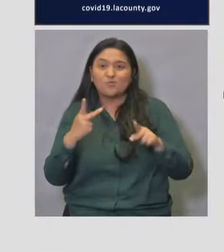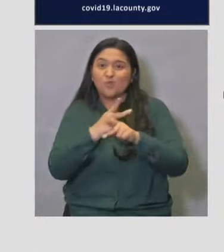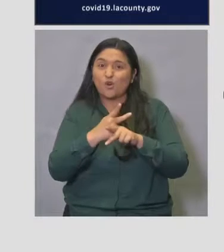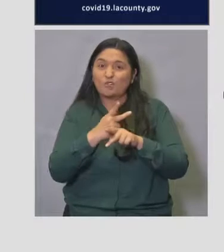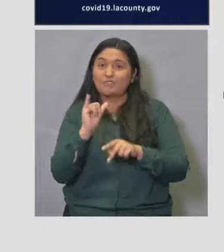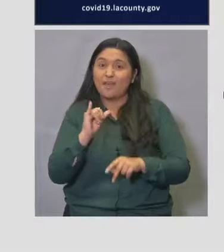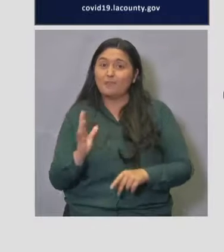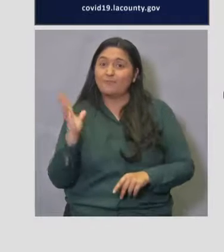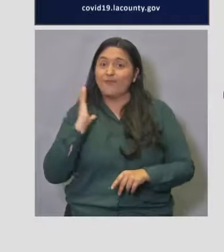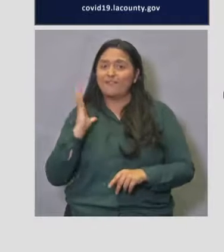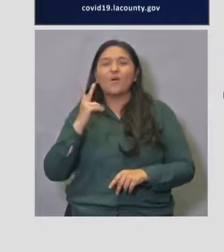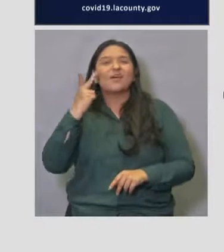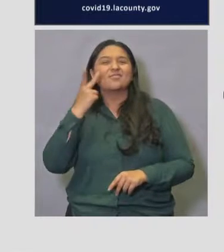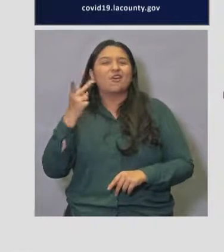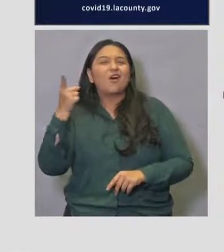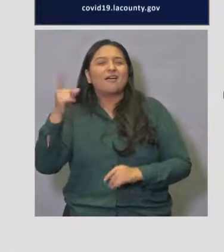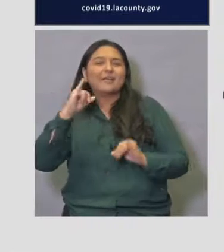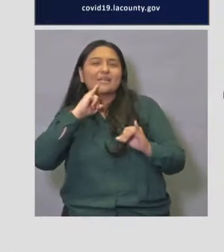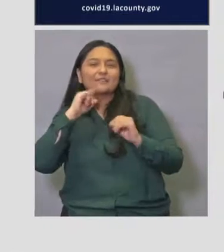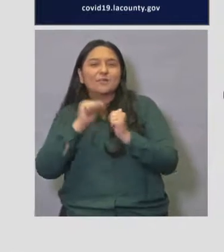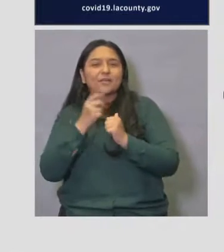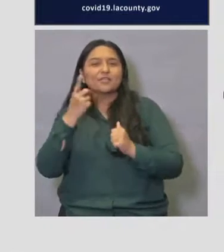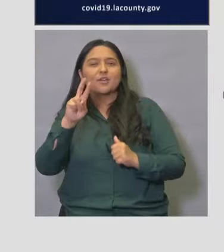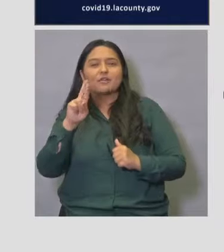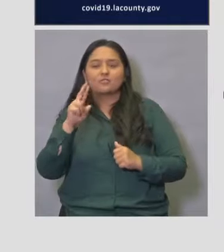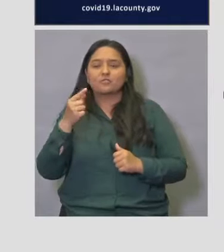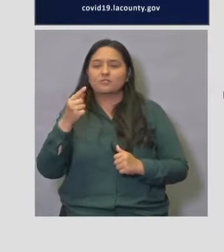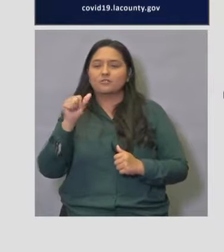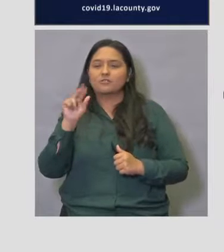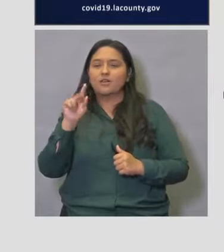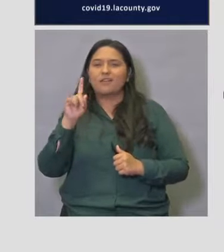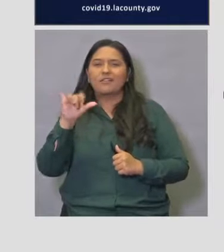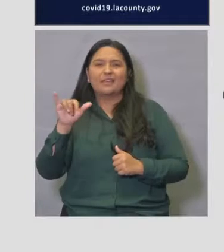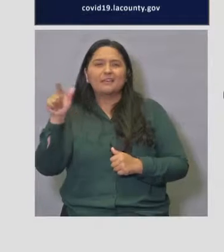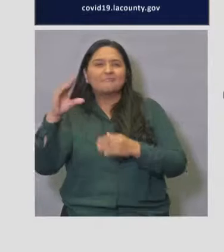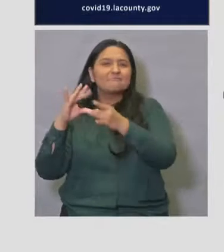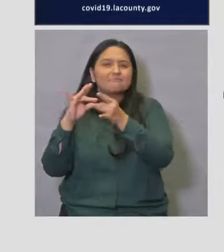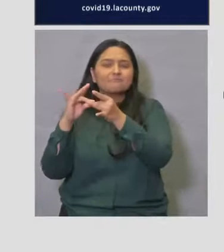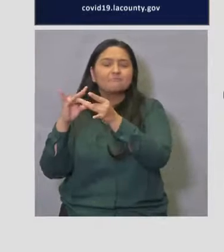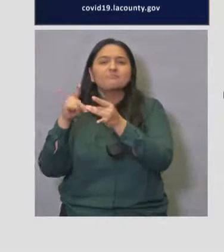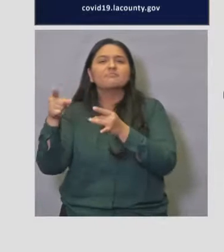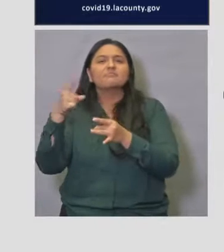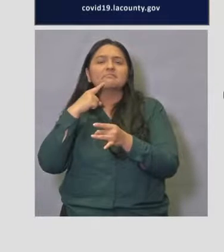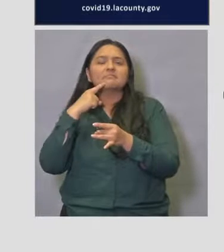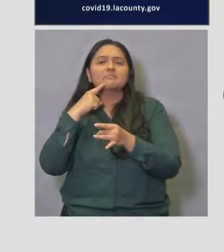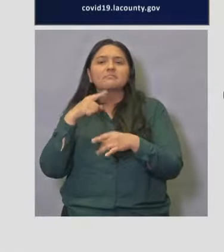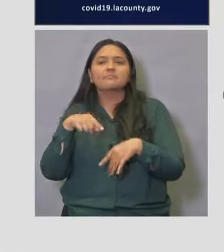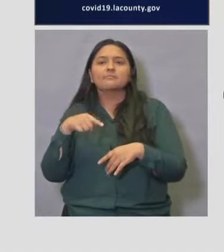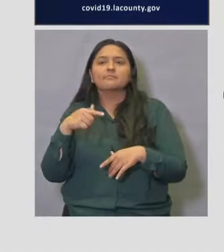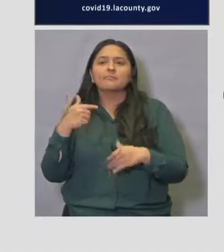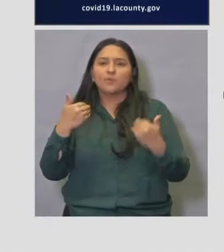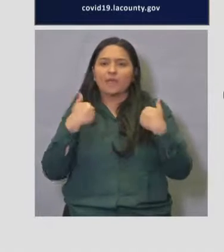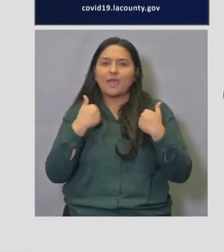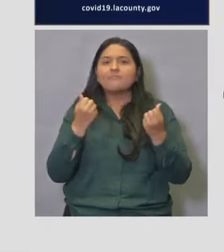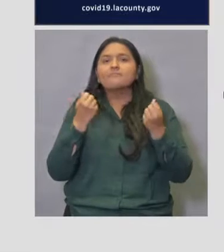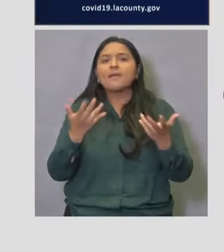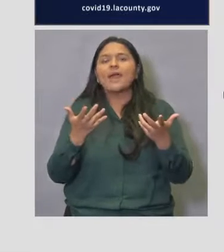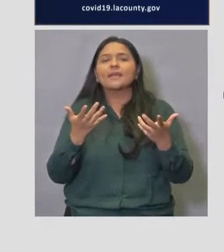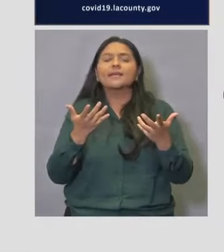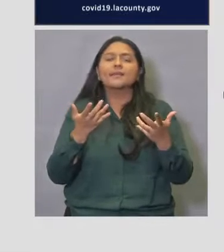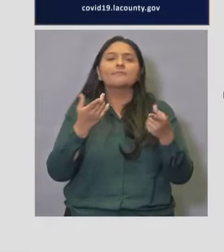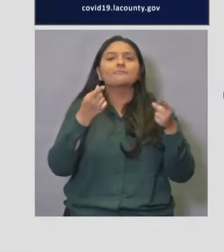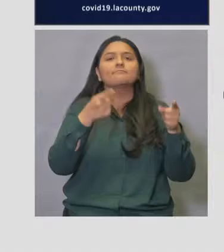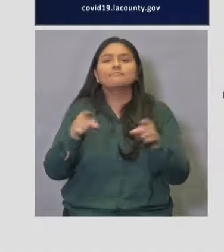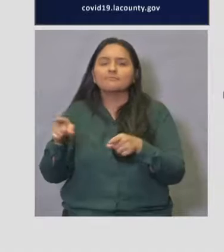with Dr. Gottlieb and his comments that they sort of suggested that we have sort of many backstops going on with